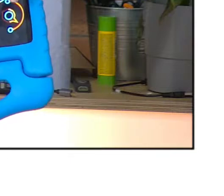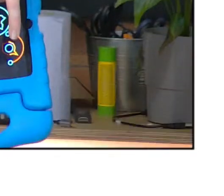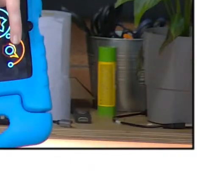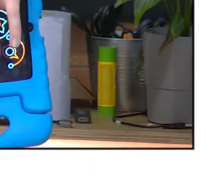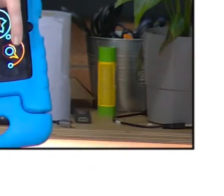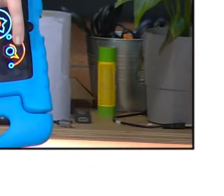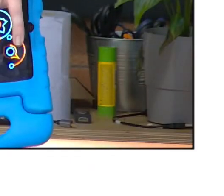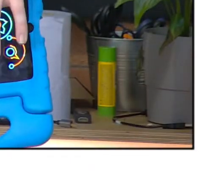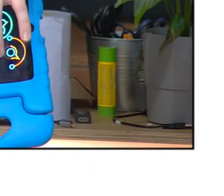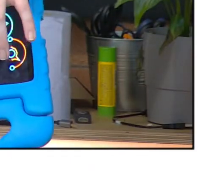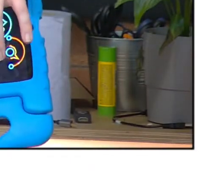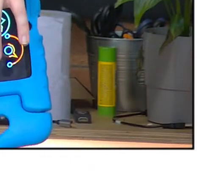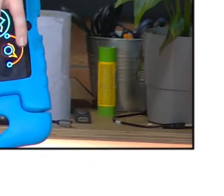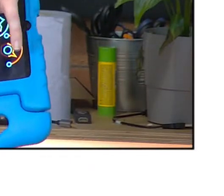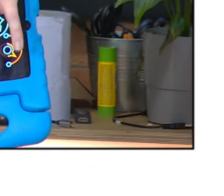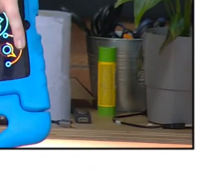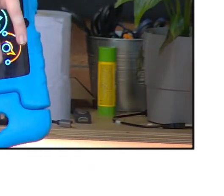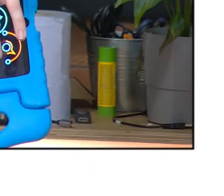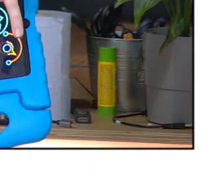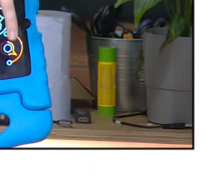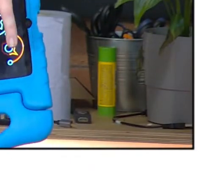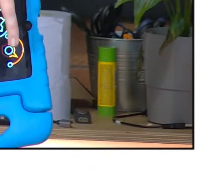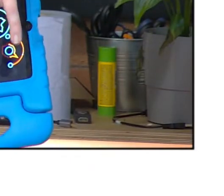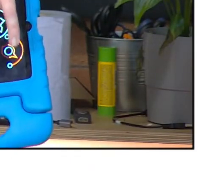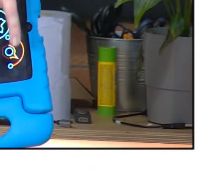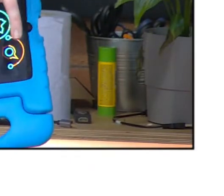I'm going to scrub that a bit as well, like a record.